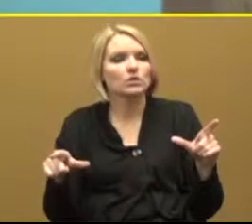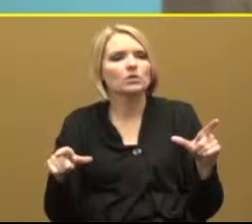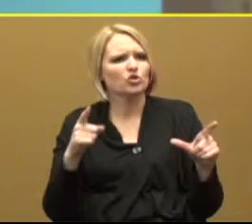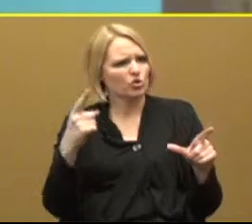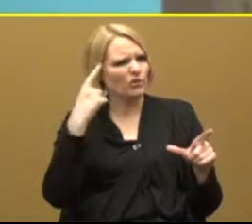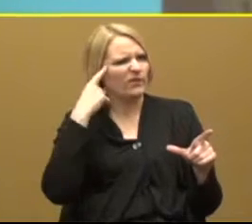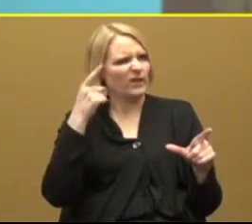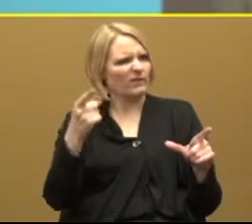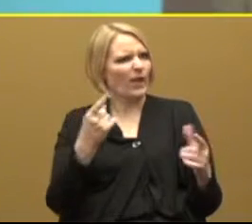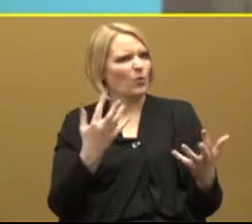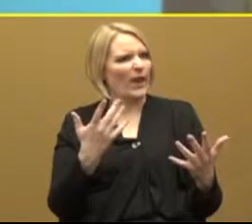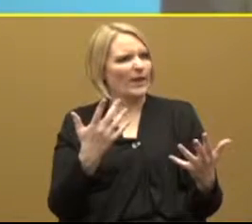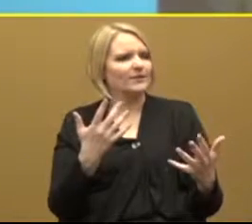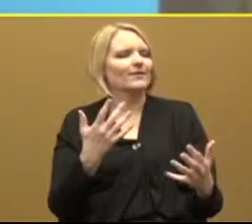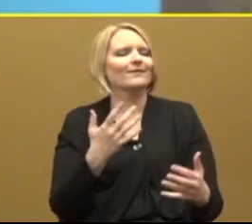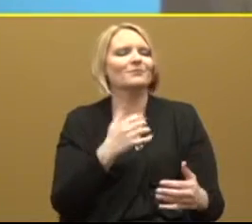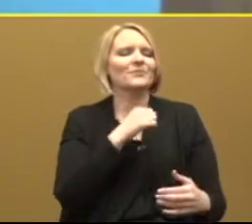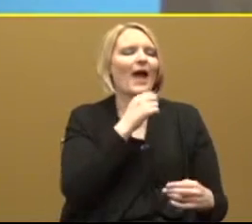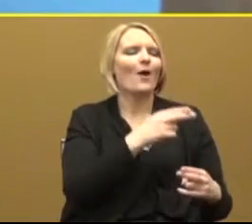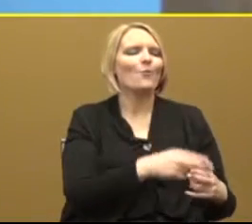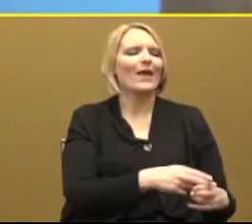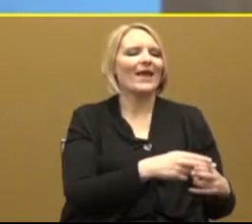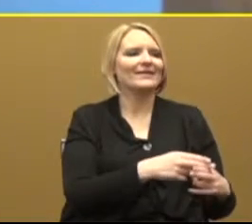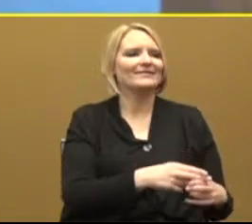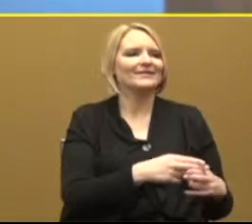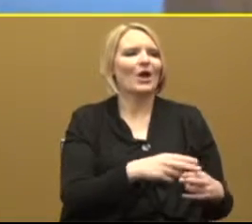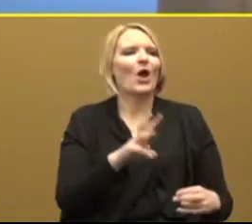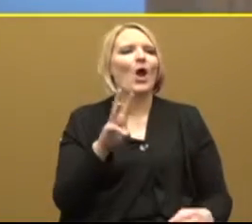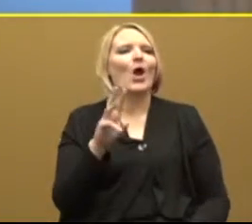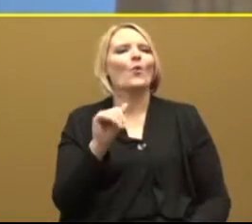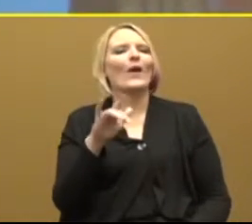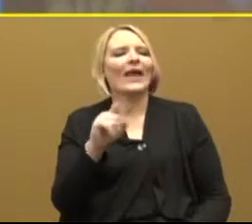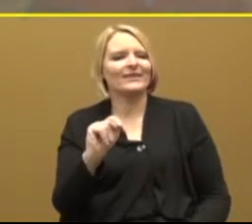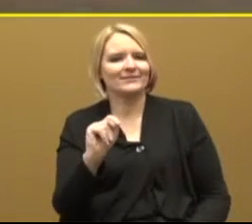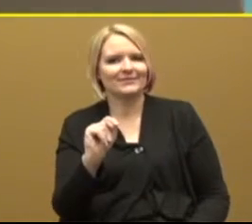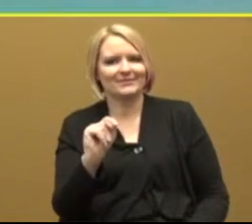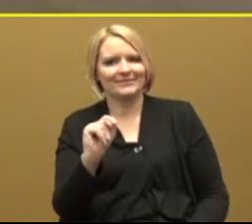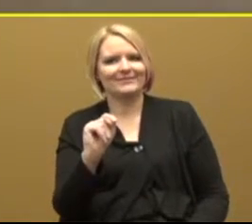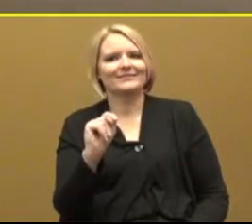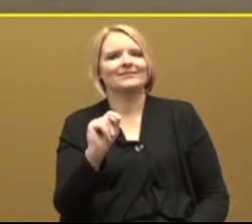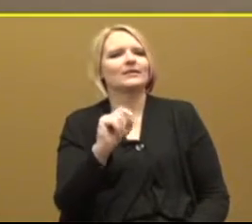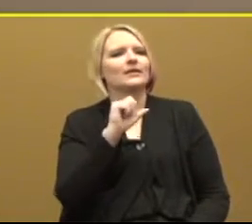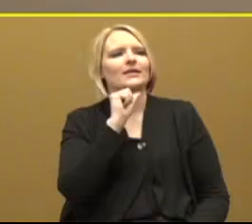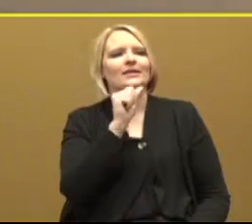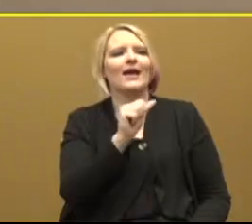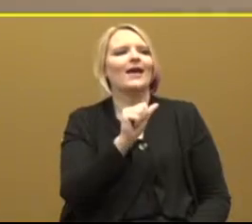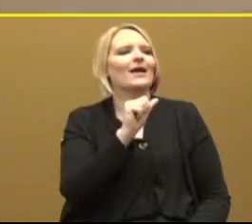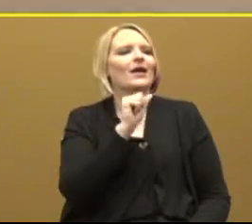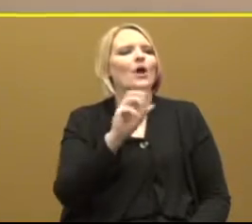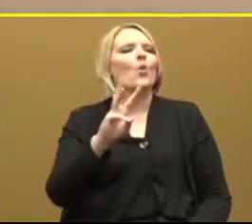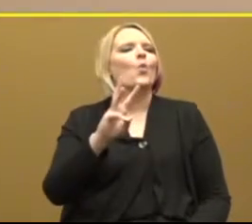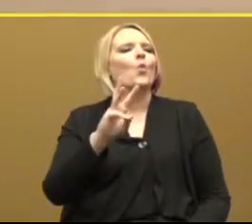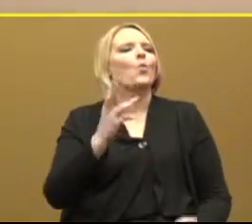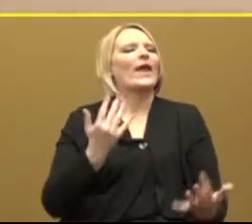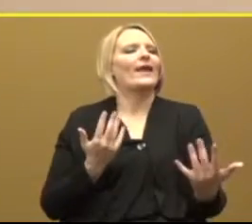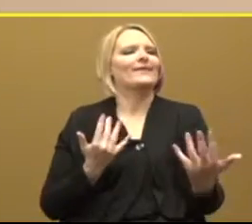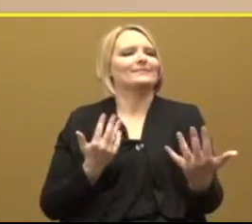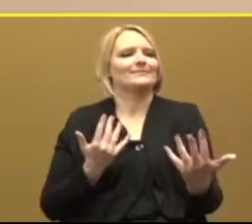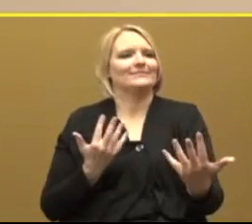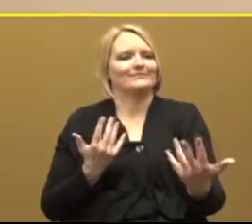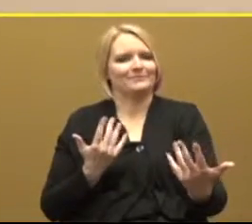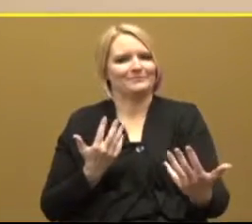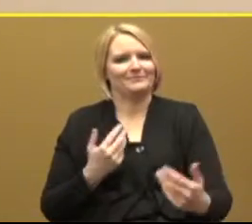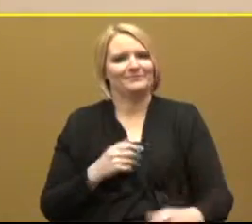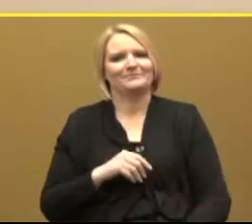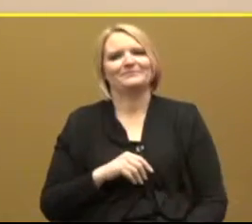do you think they wait when mom goes to the bank, or in line at Walmart, or at